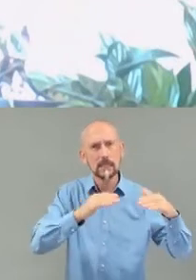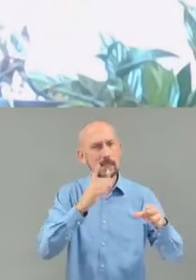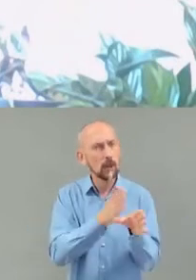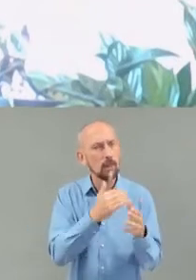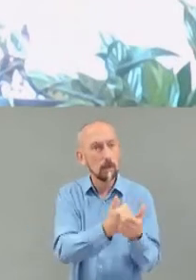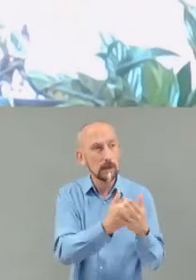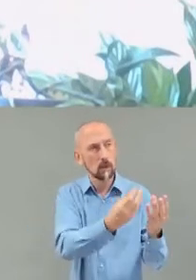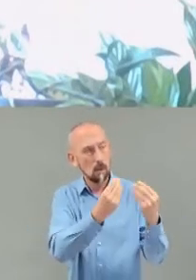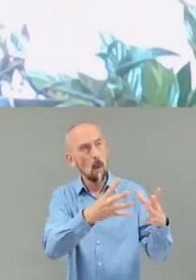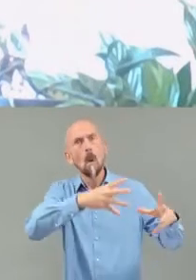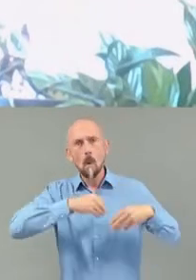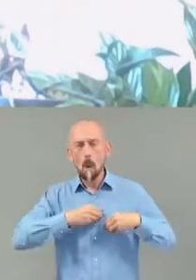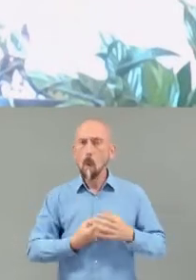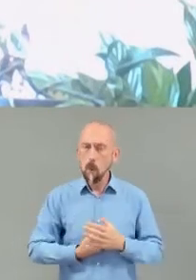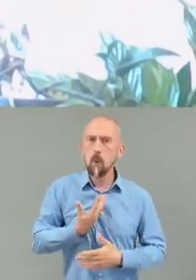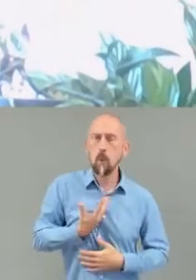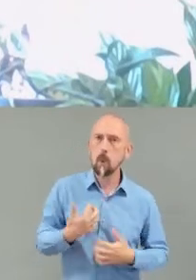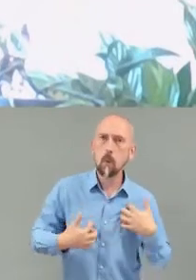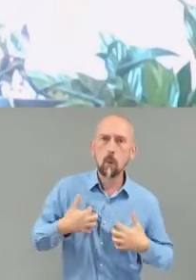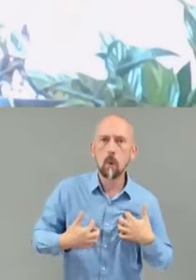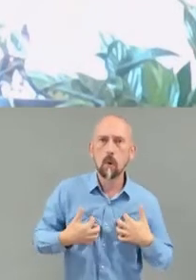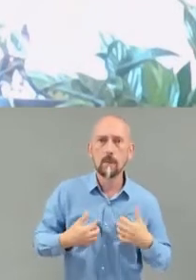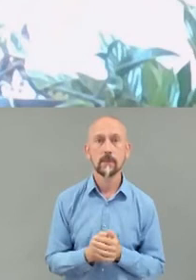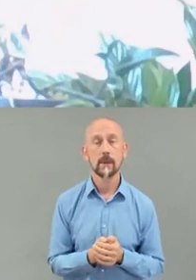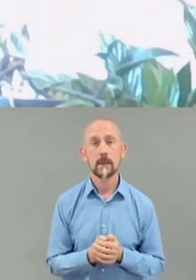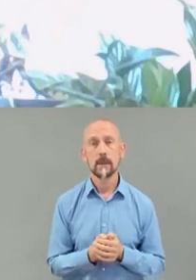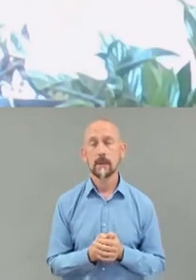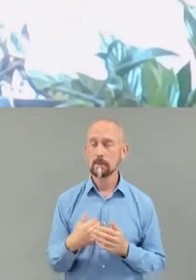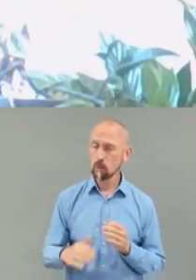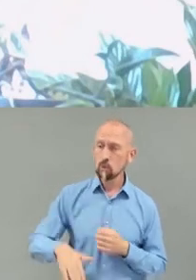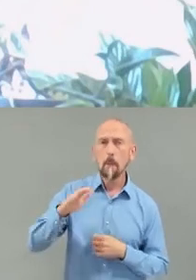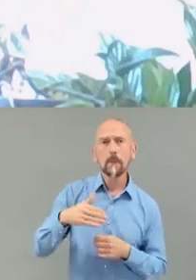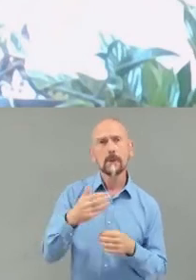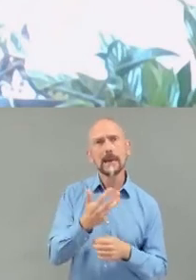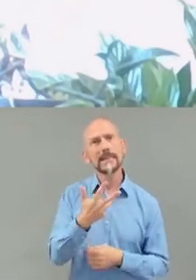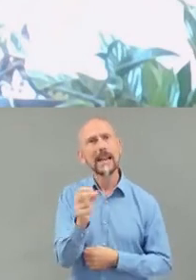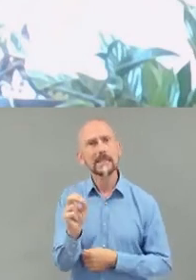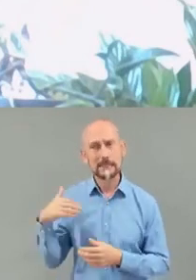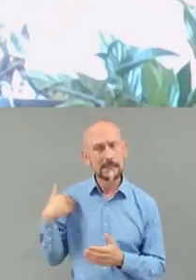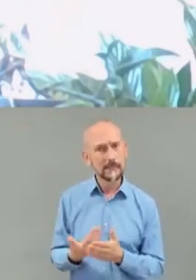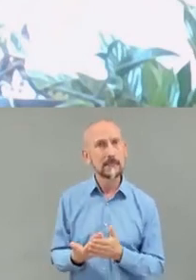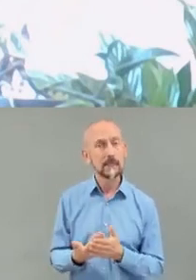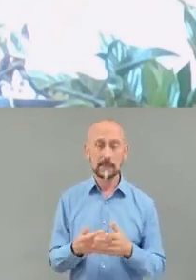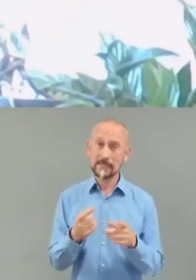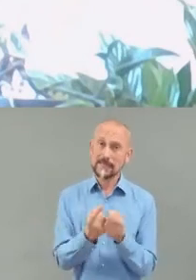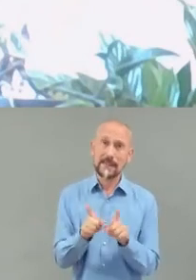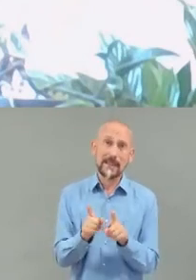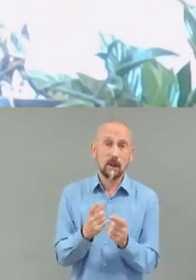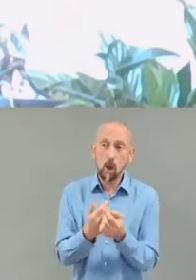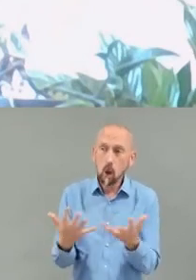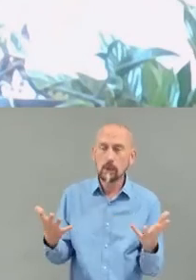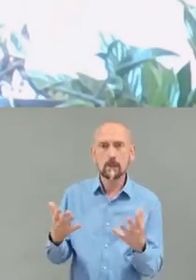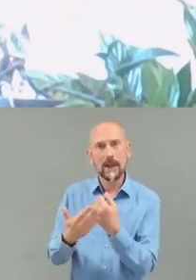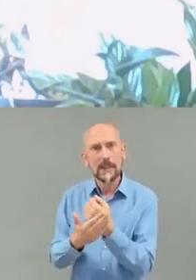Like many kids and young people of colour that grew up in the 80s, it was not unusual for me to be the only brown or black person